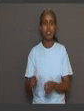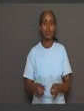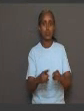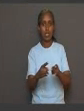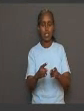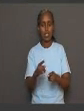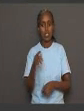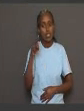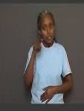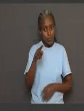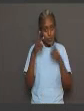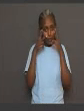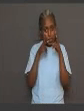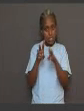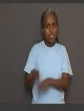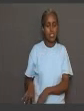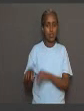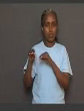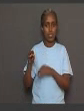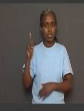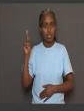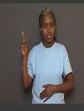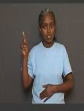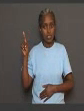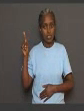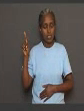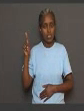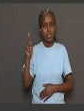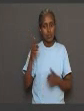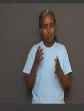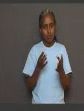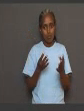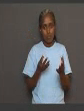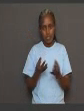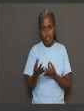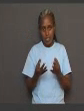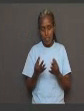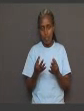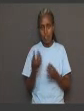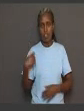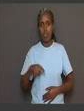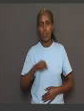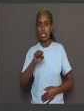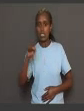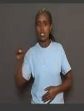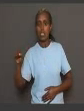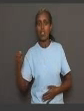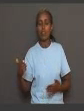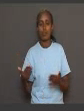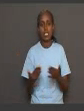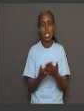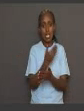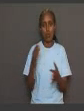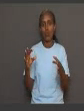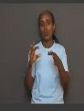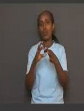You see, students, this allows us to derive our scalar from the new